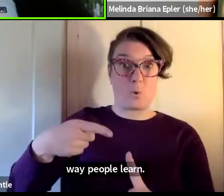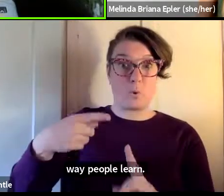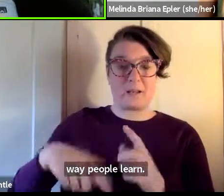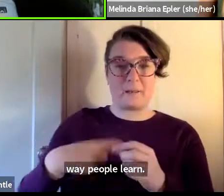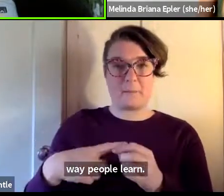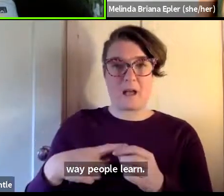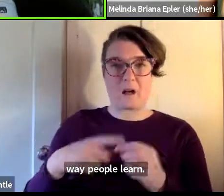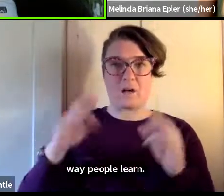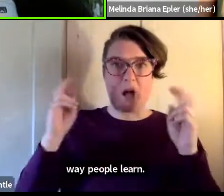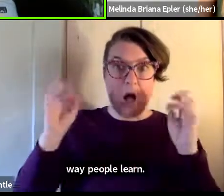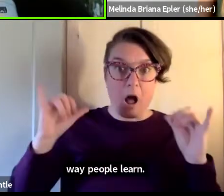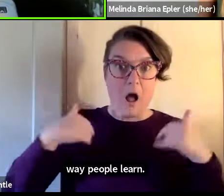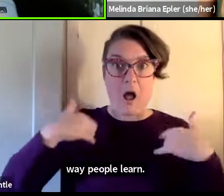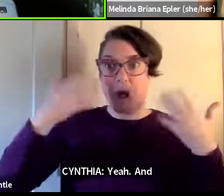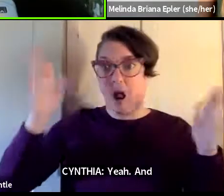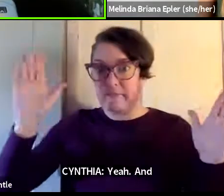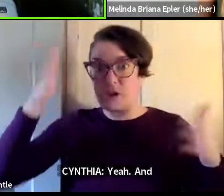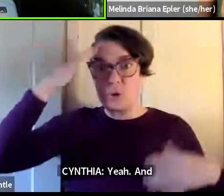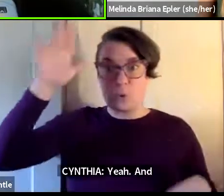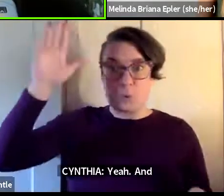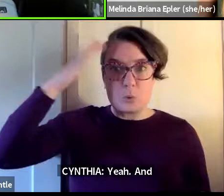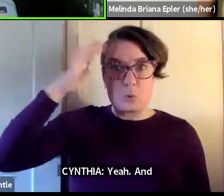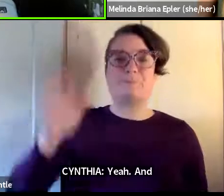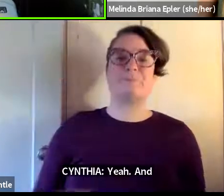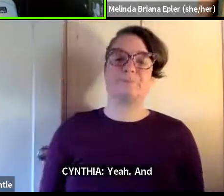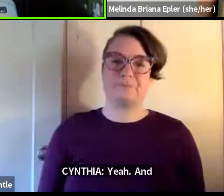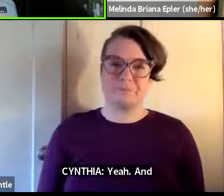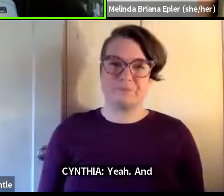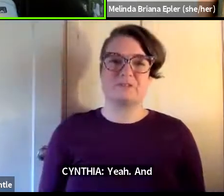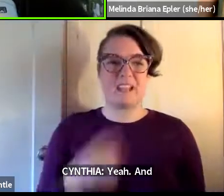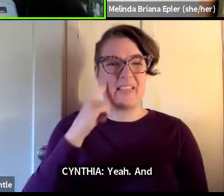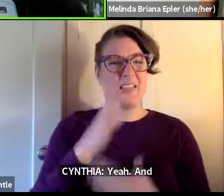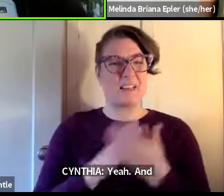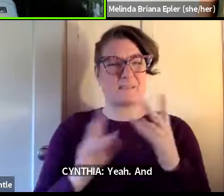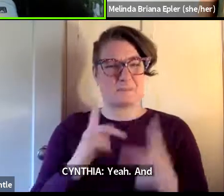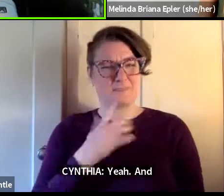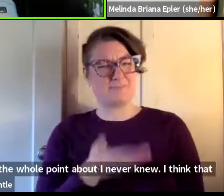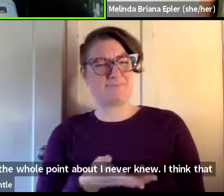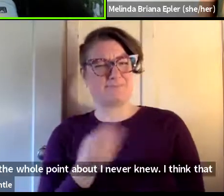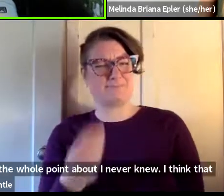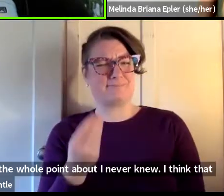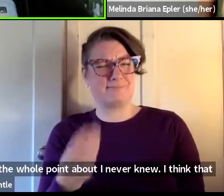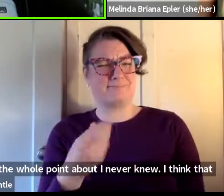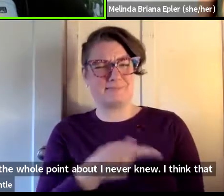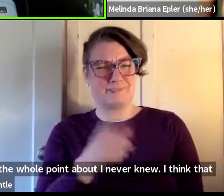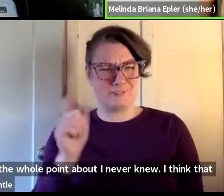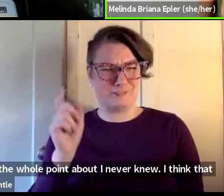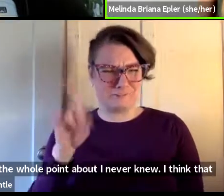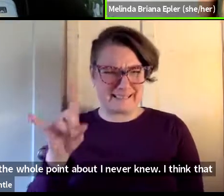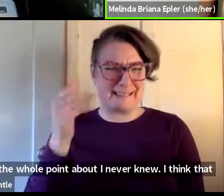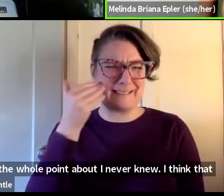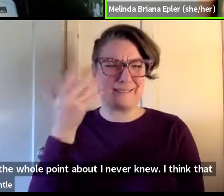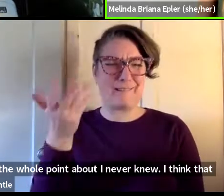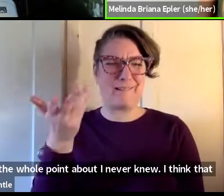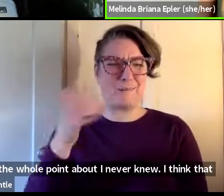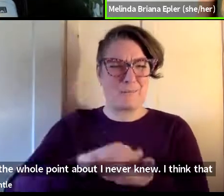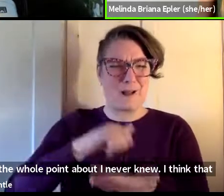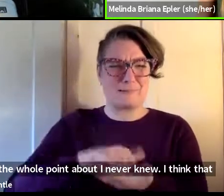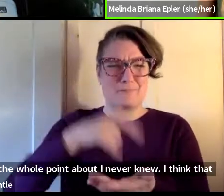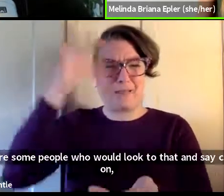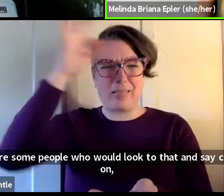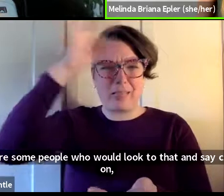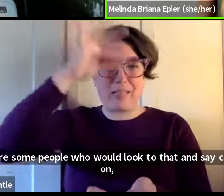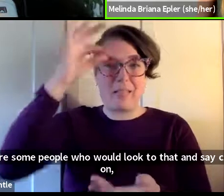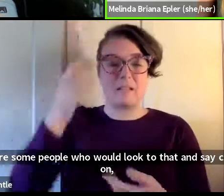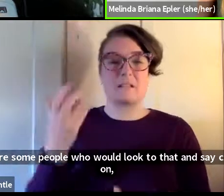never knew. I think that there are some people who would look to that and say, come on, you had to have known. Or